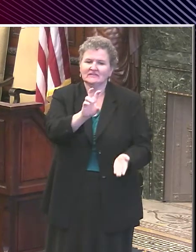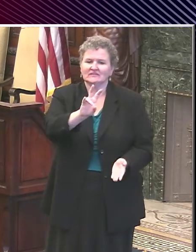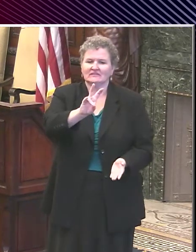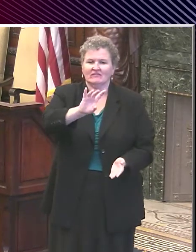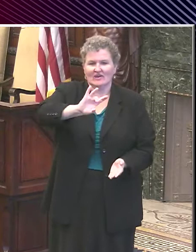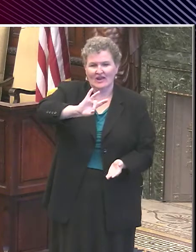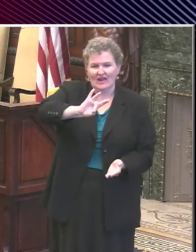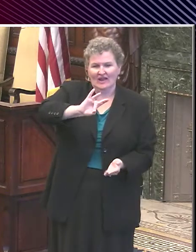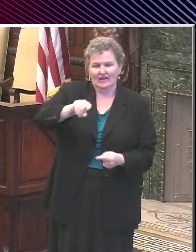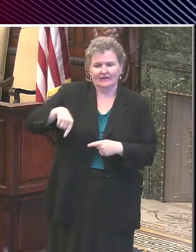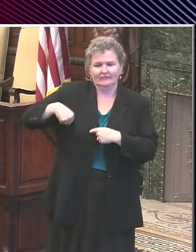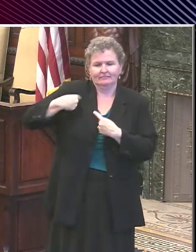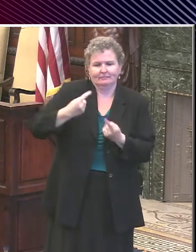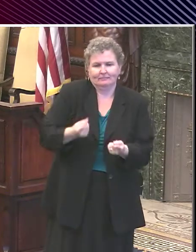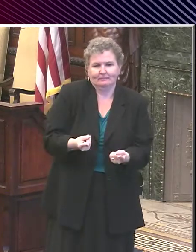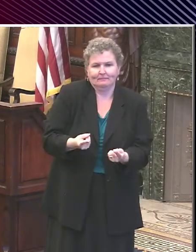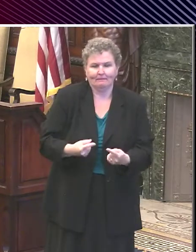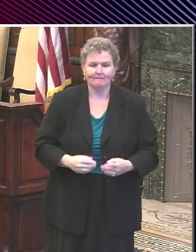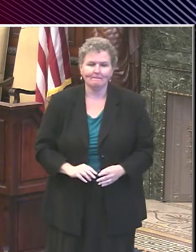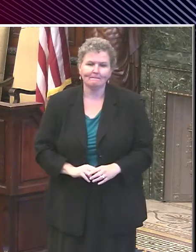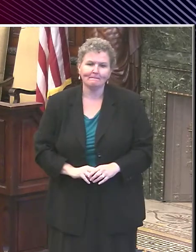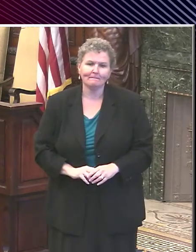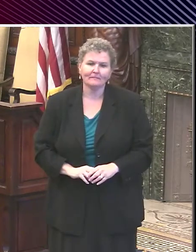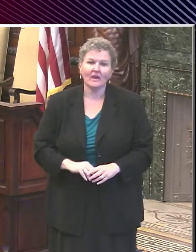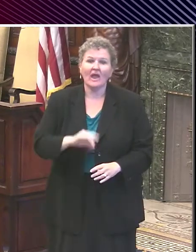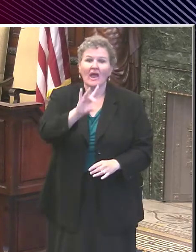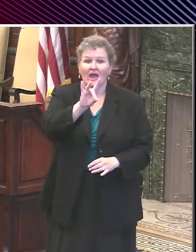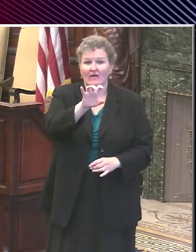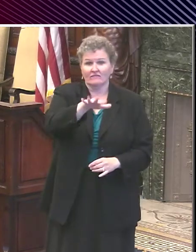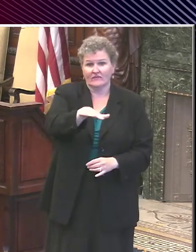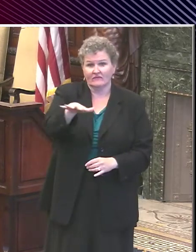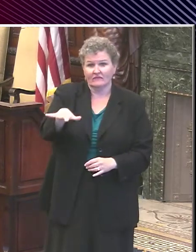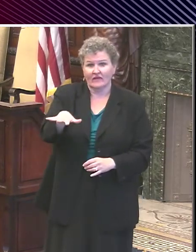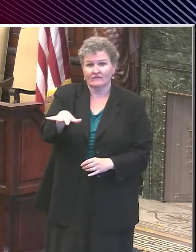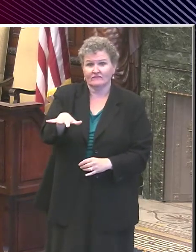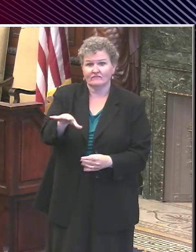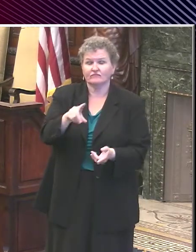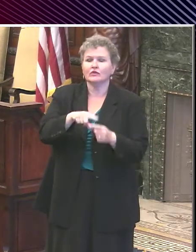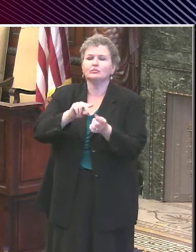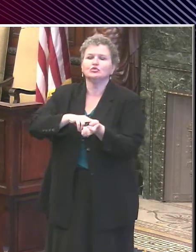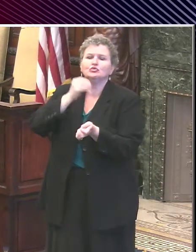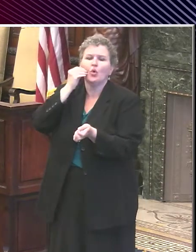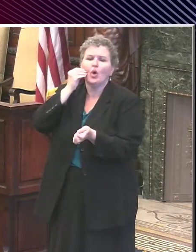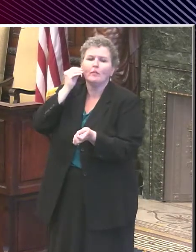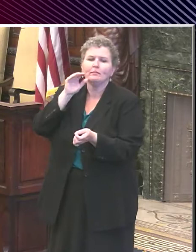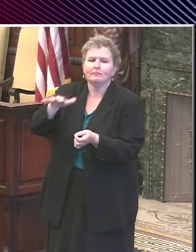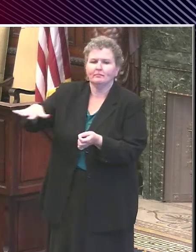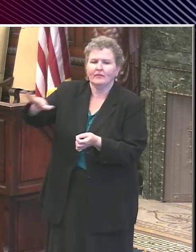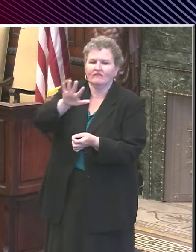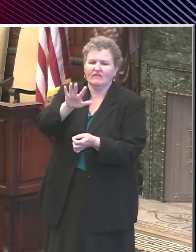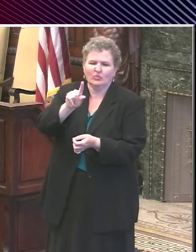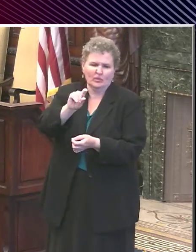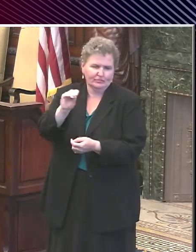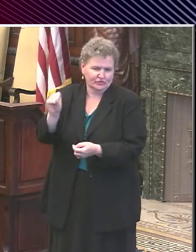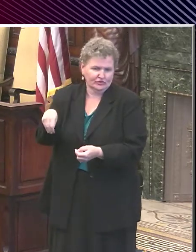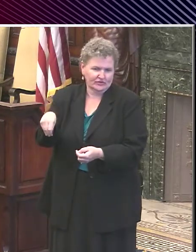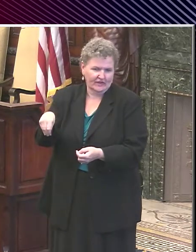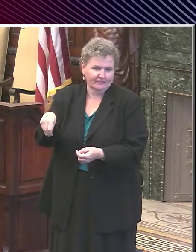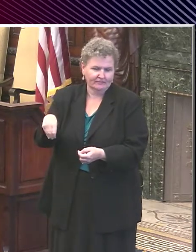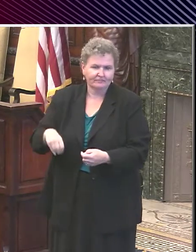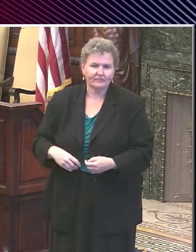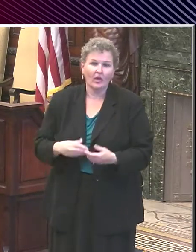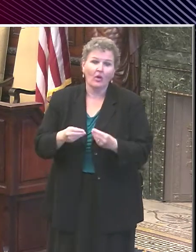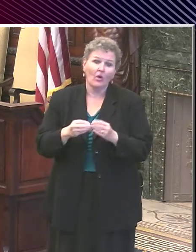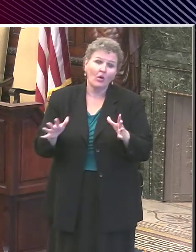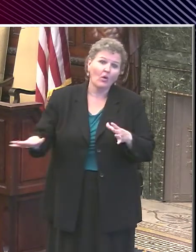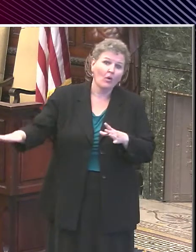epidemic, of which 855 or 51% were nursing home residents. Now, across this region, we are seeing case counts